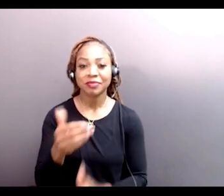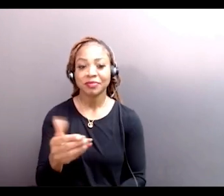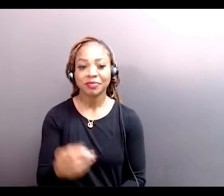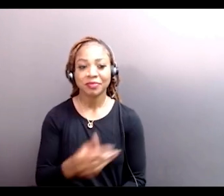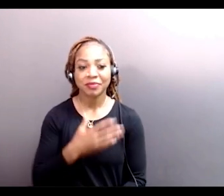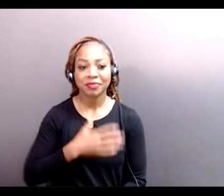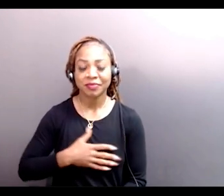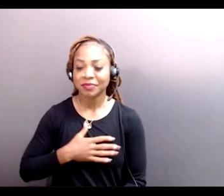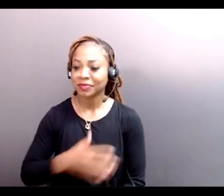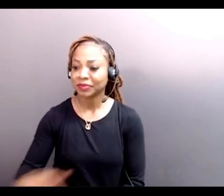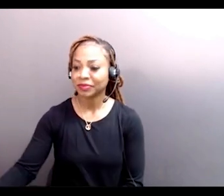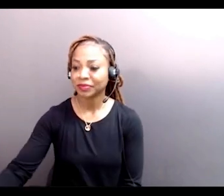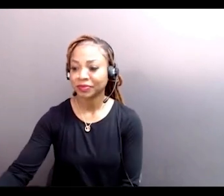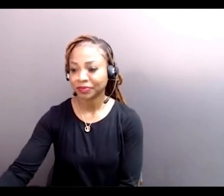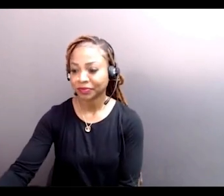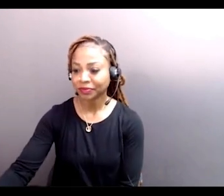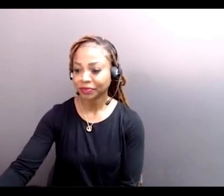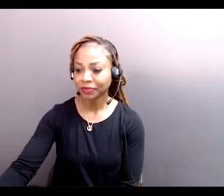next slide, please.